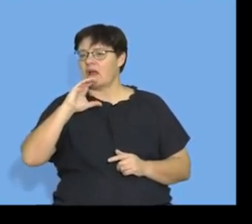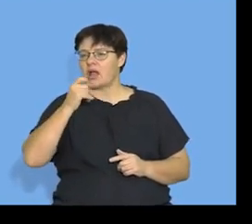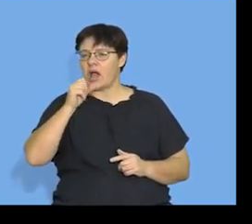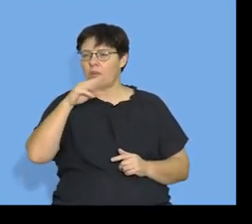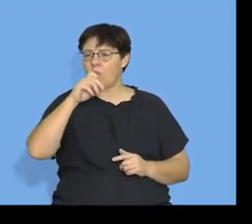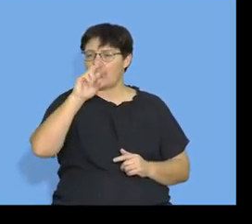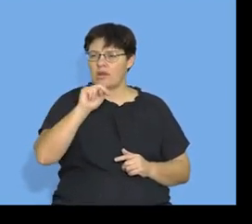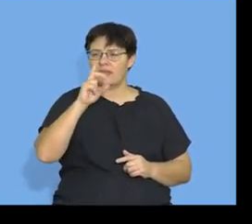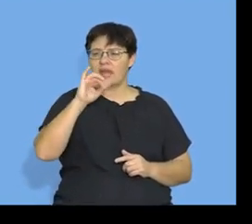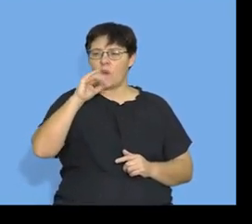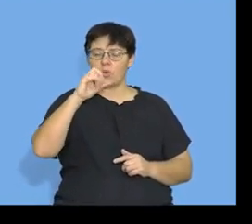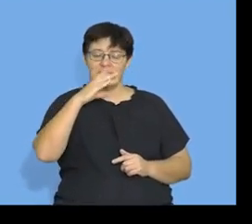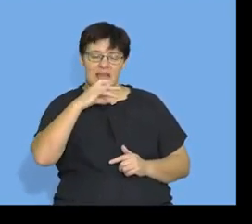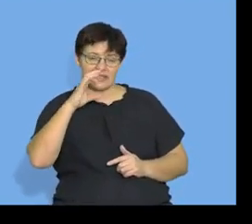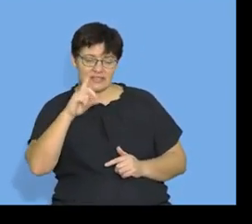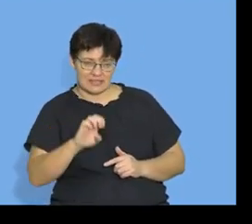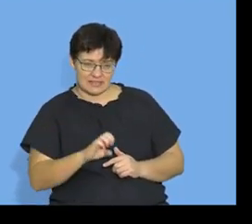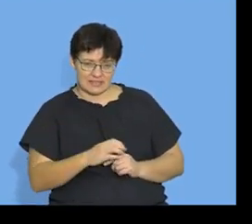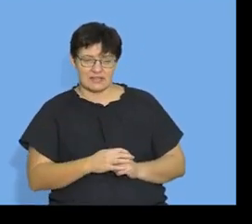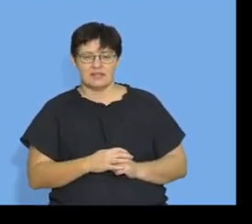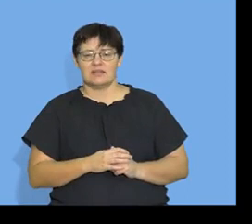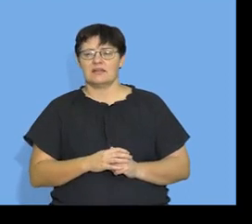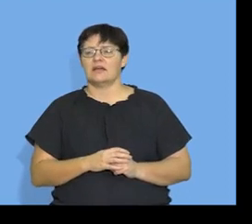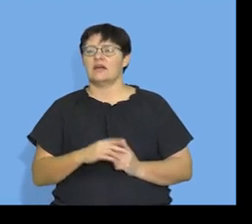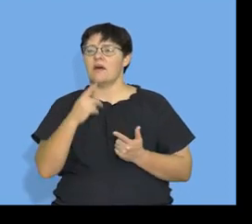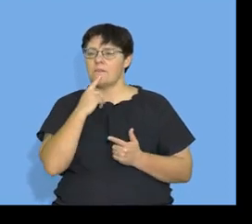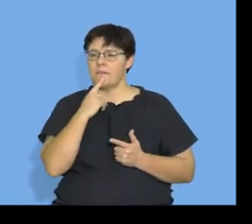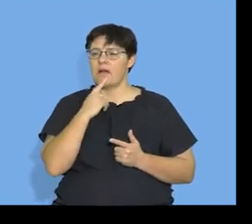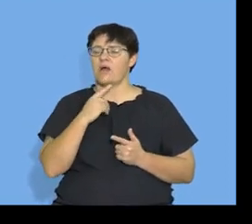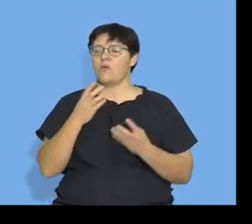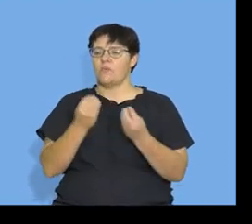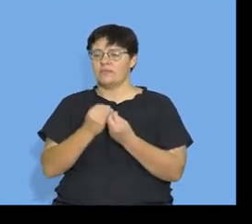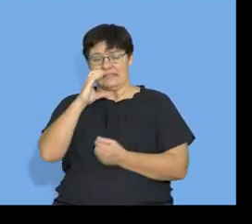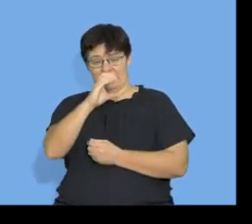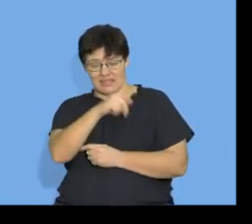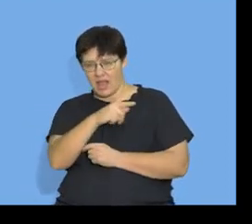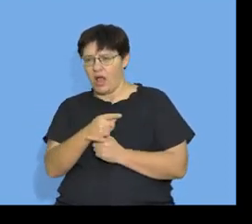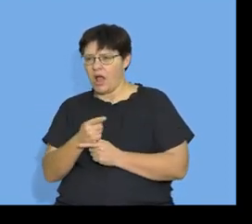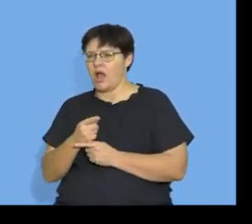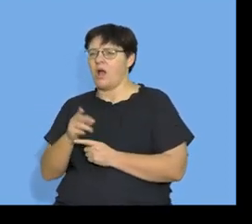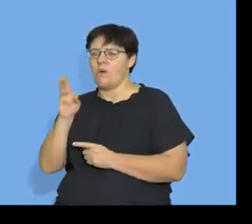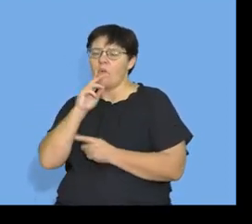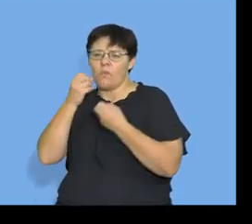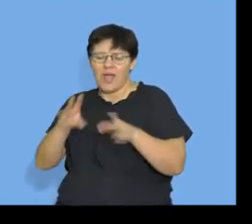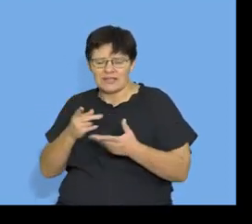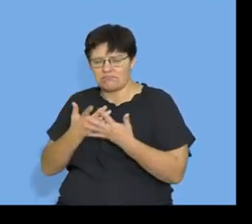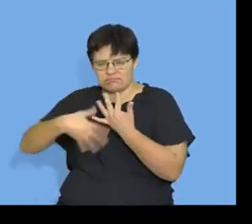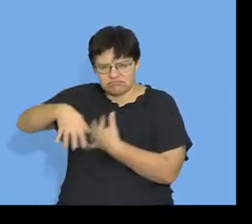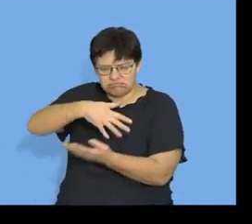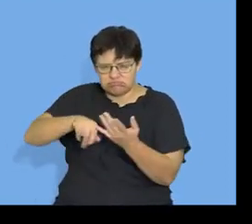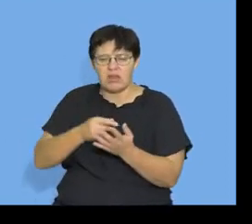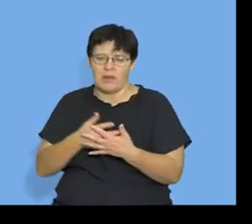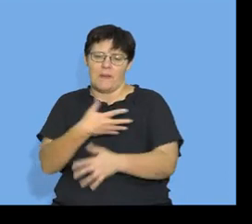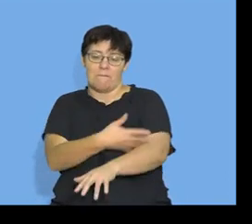waste products from the fetal blood diffuse into the mother's blood supply. So we know